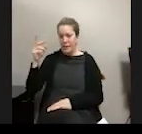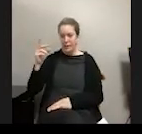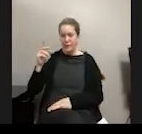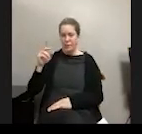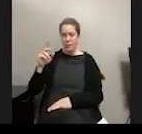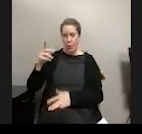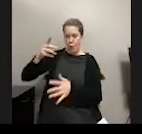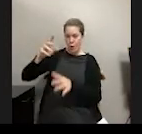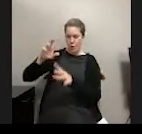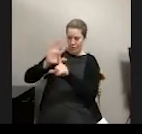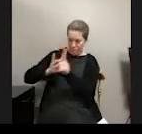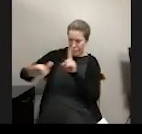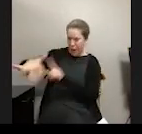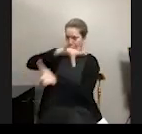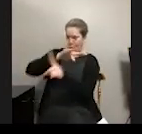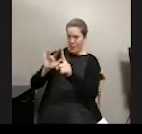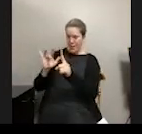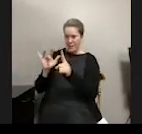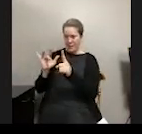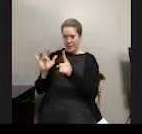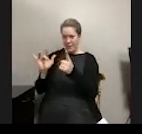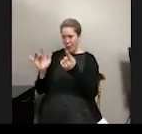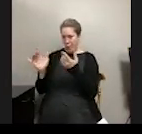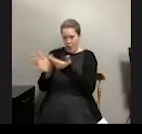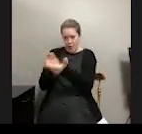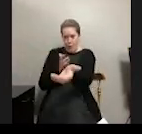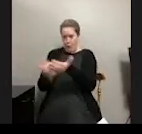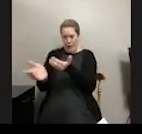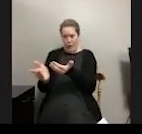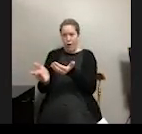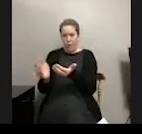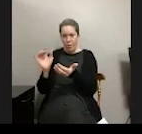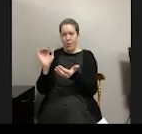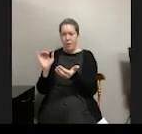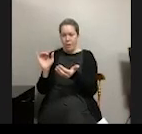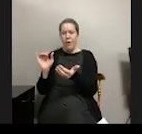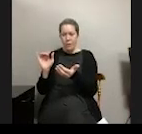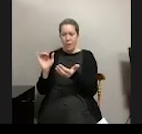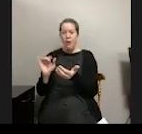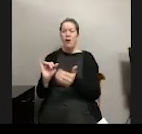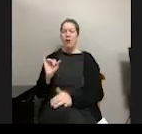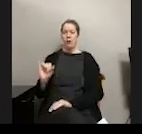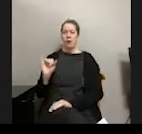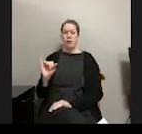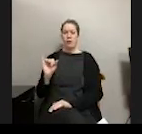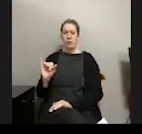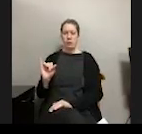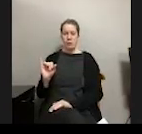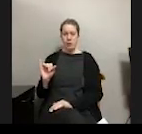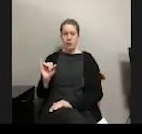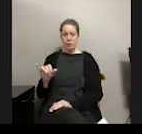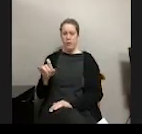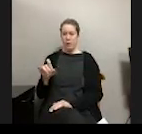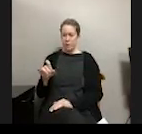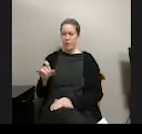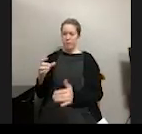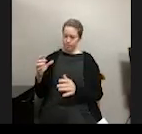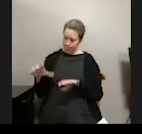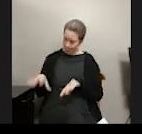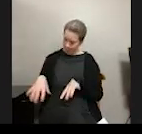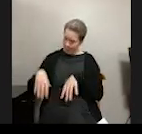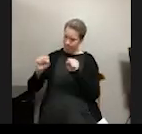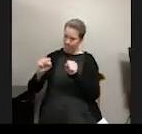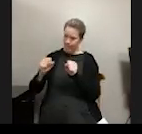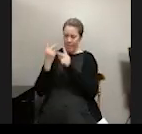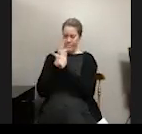environment, whatever that might be, that's when we go, okay, now let's figure out how to make this project happen. And that